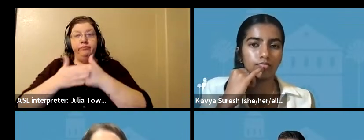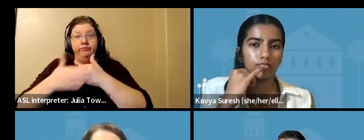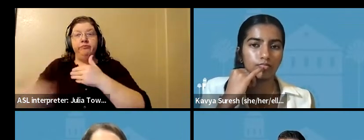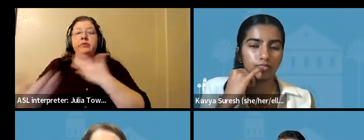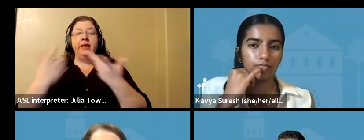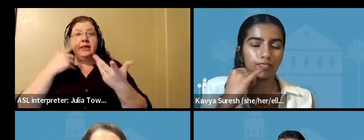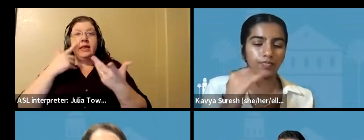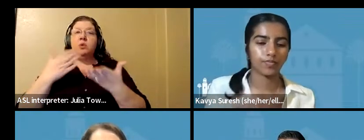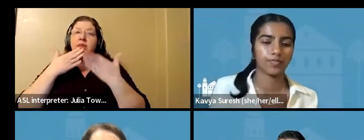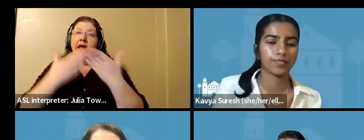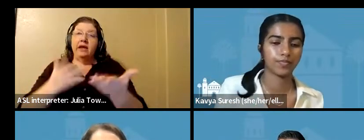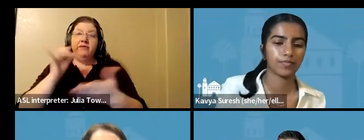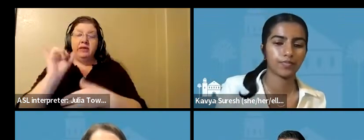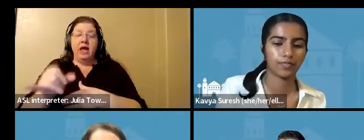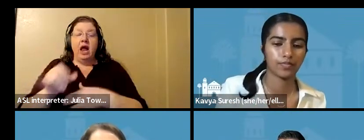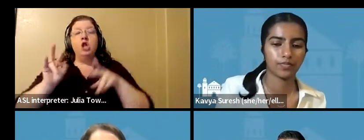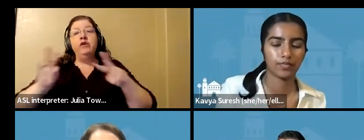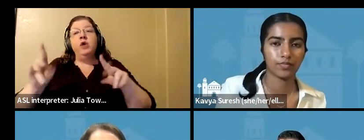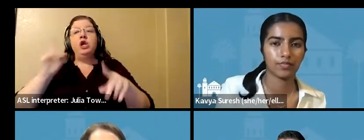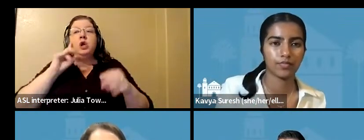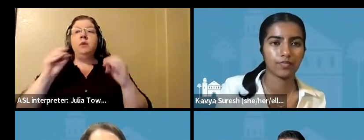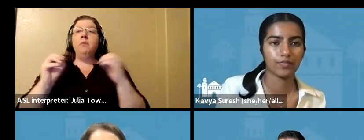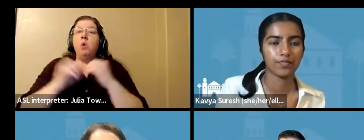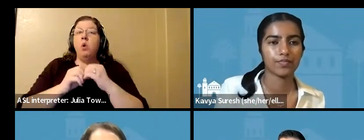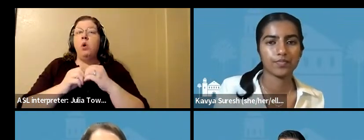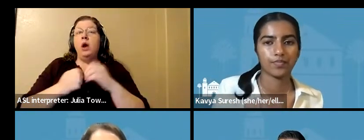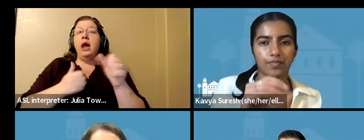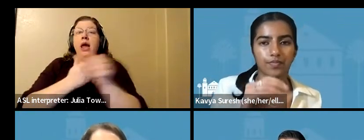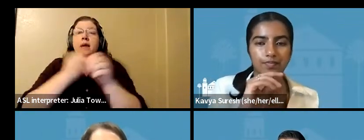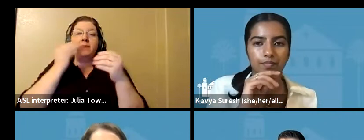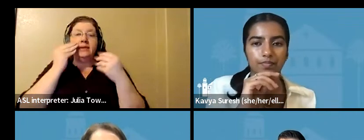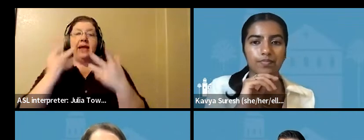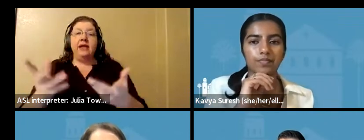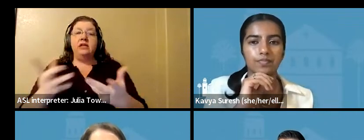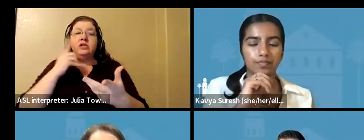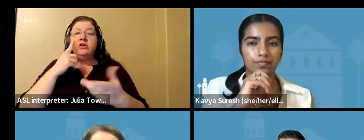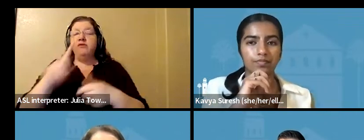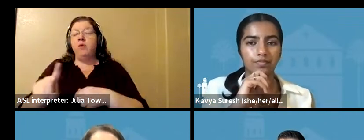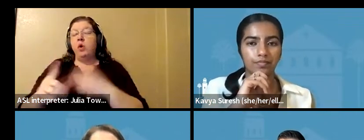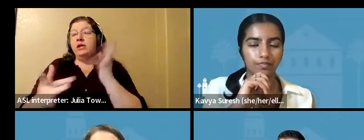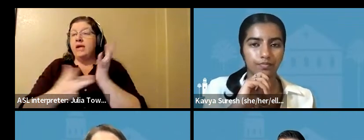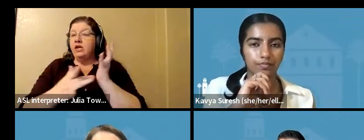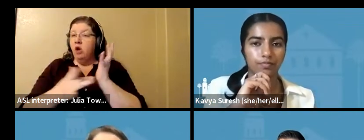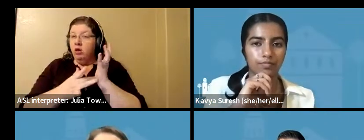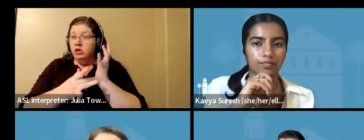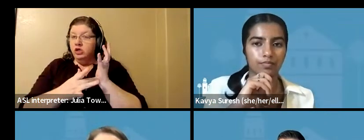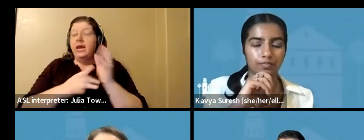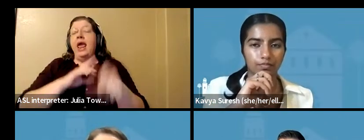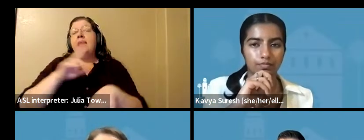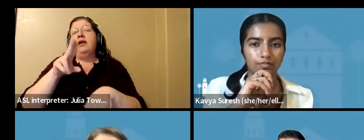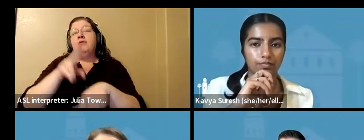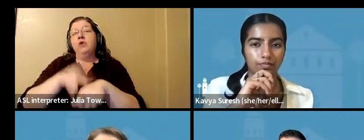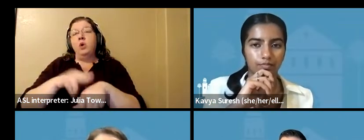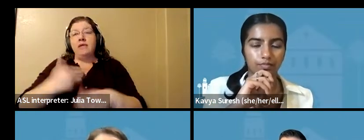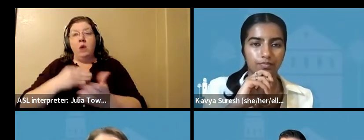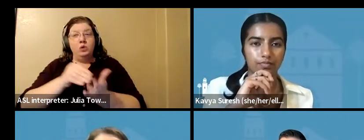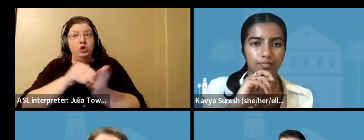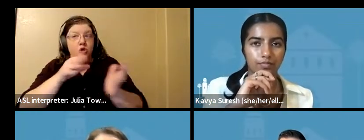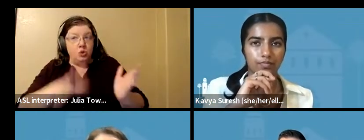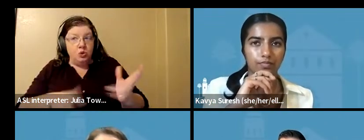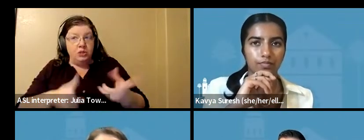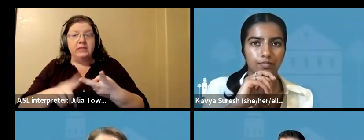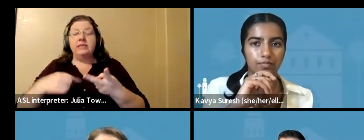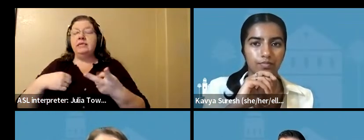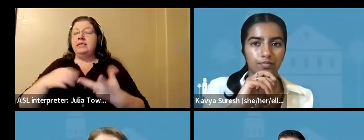And I look forward to hearing more updates in regarding to technology and of course our students and our staff and